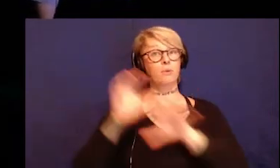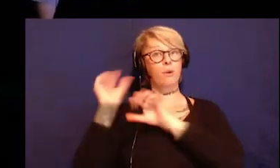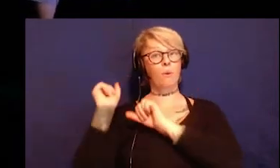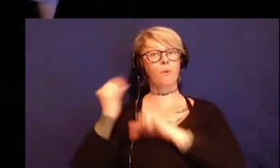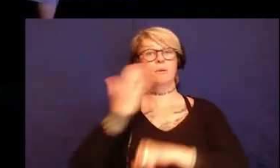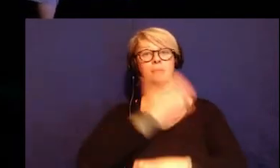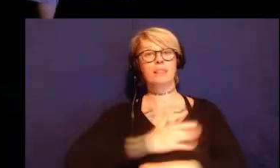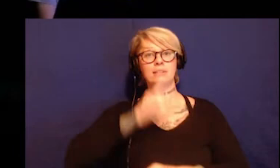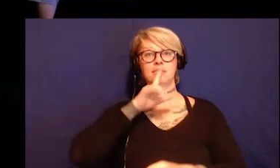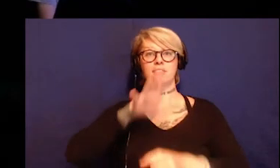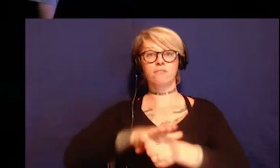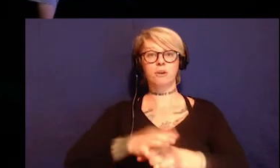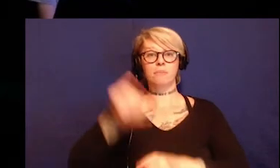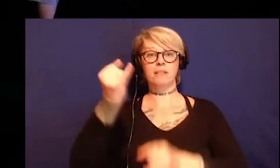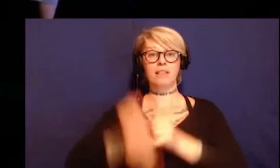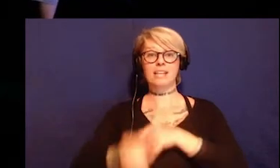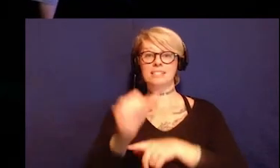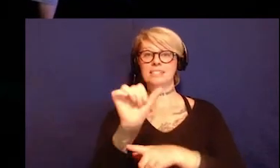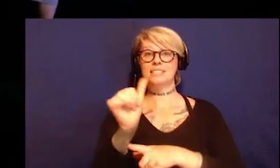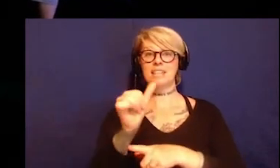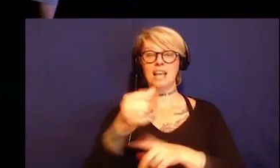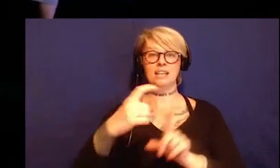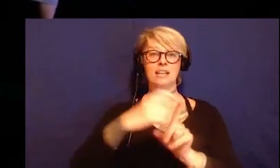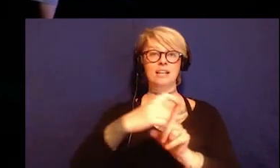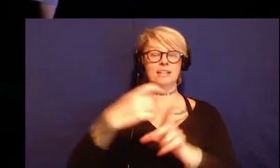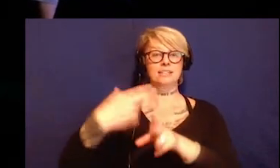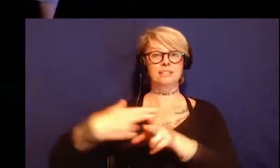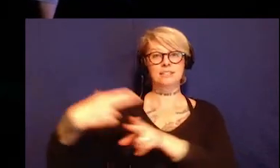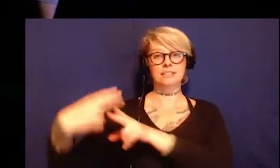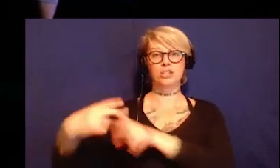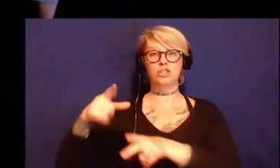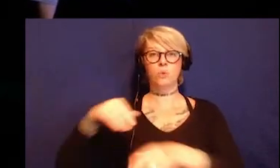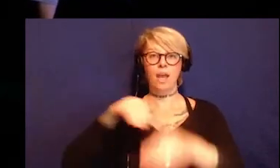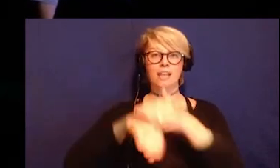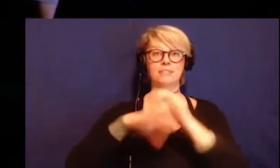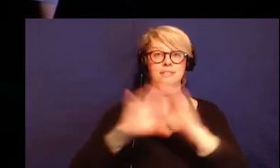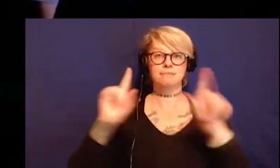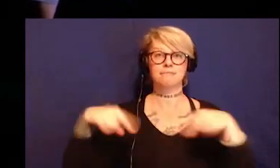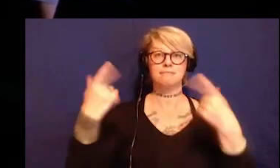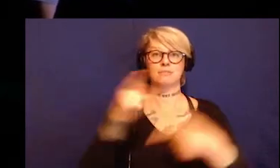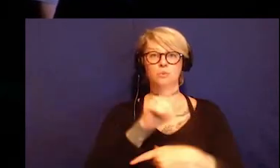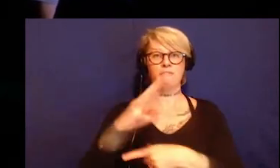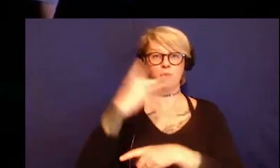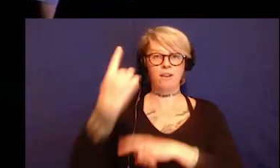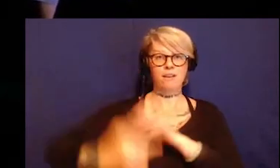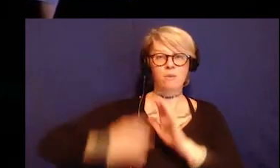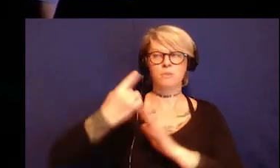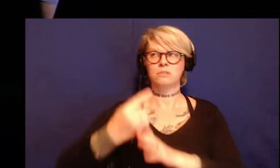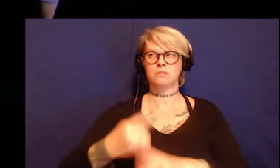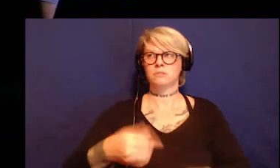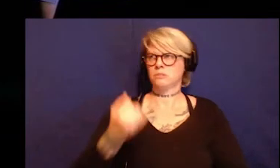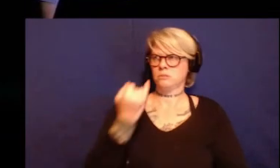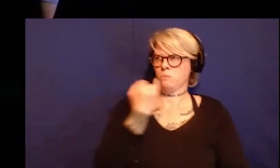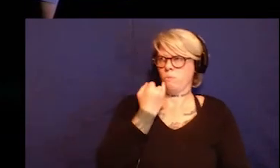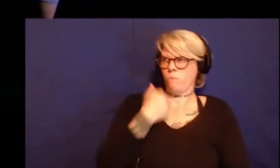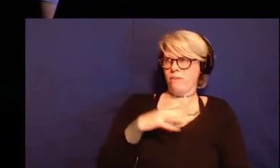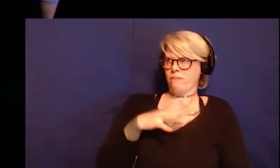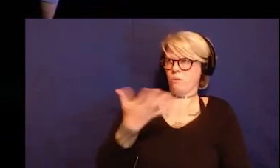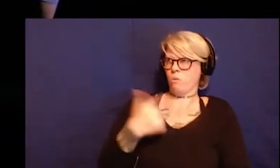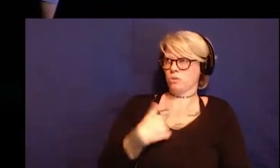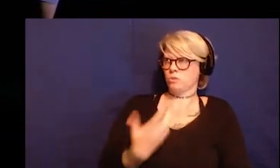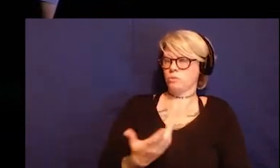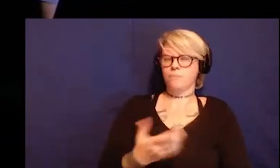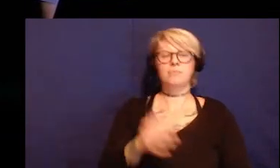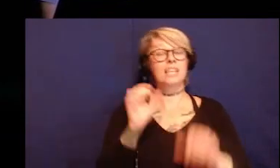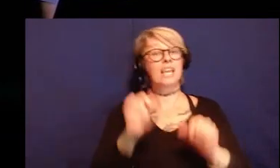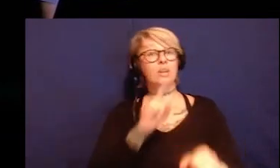please confirm the last 10 name zones you accessed in the last 24 hours? What if I don't want to? Can